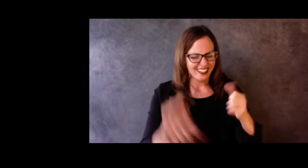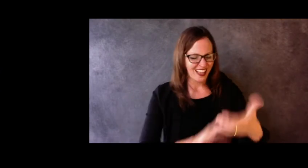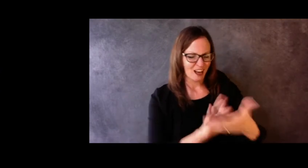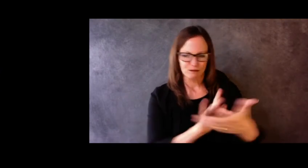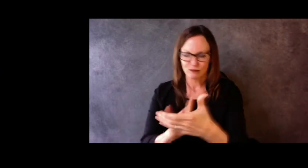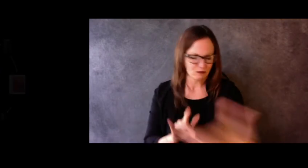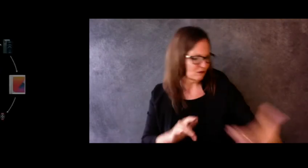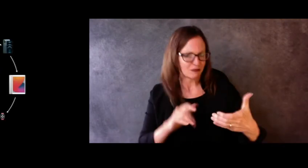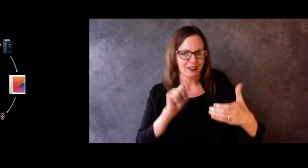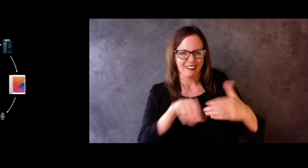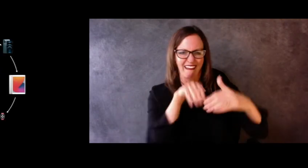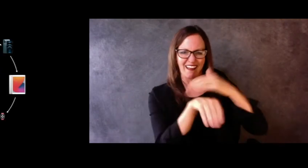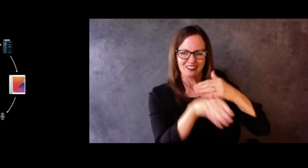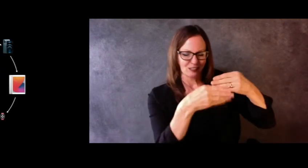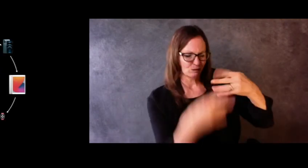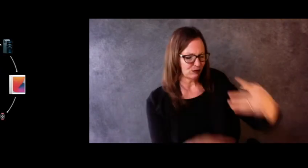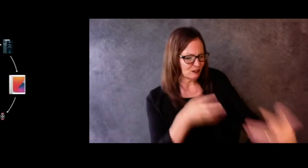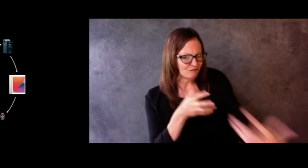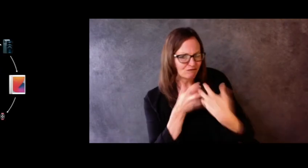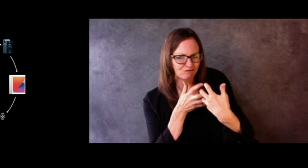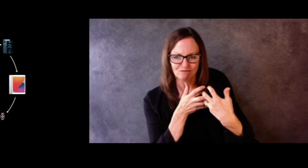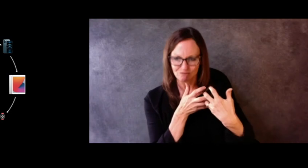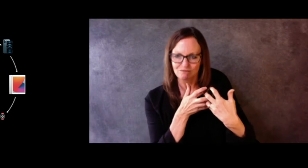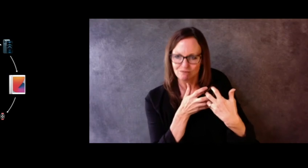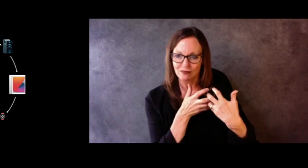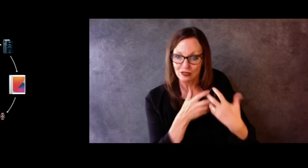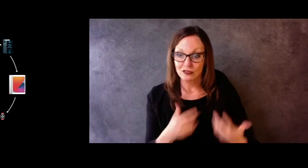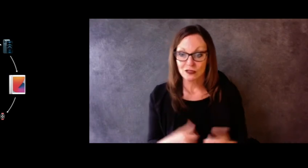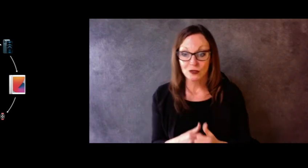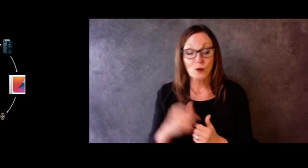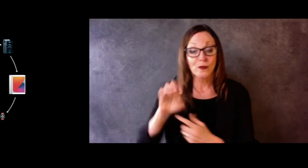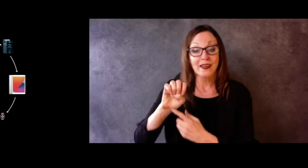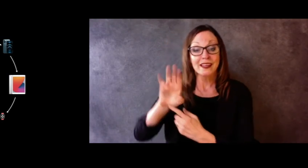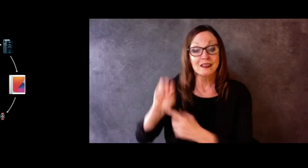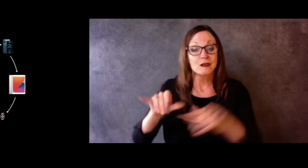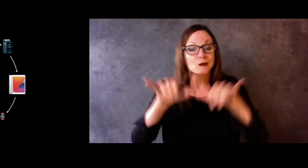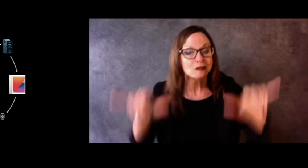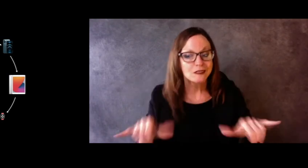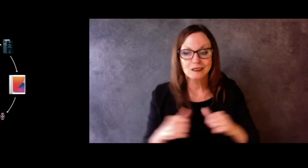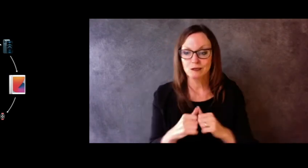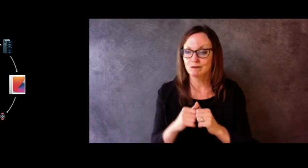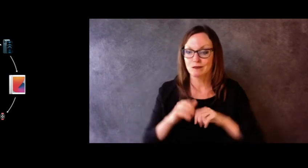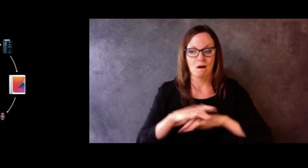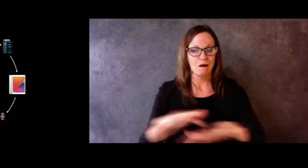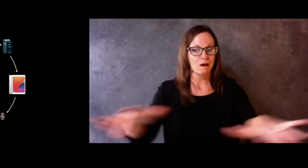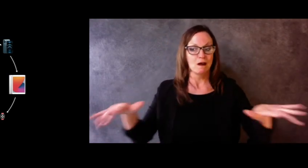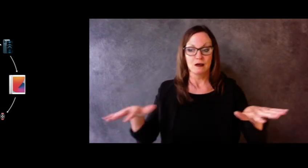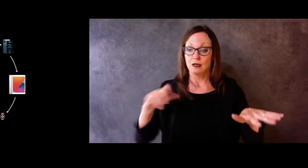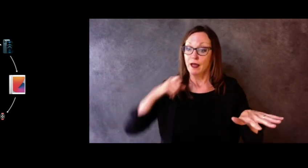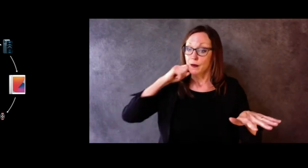ecosystem. We're the only company that controls its own hardware, software, and operating systems, and we can